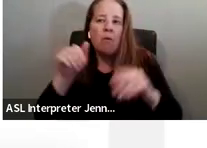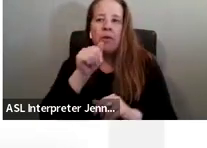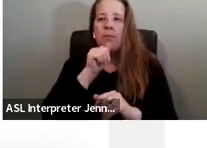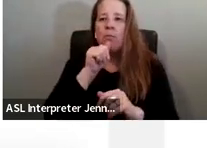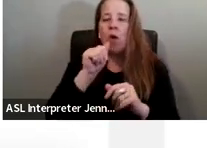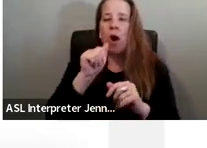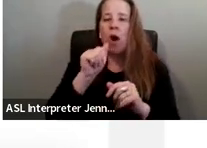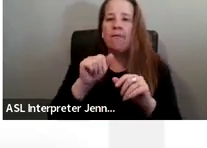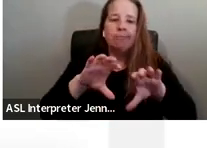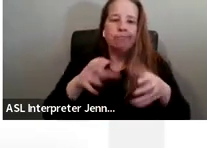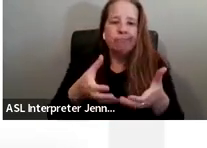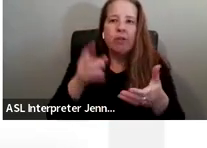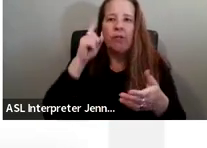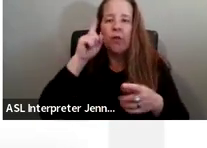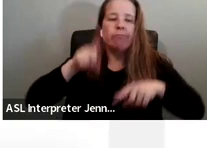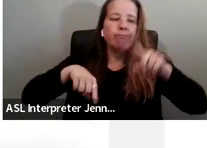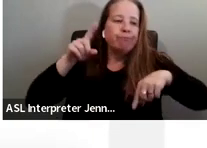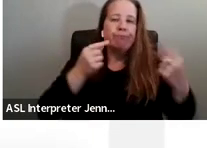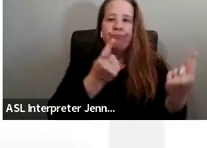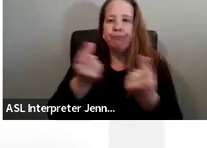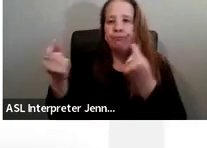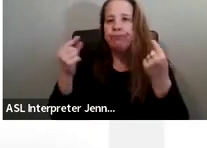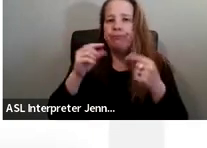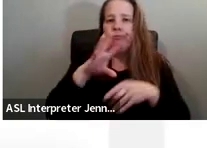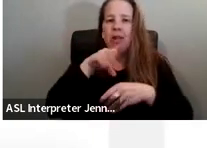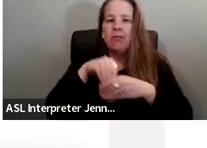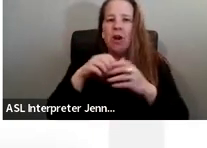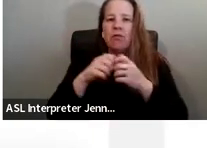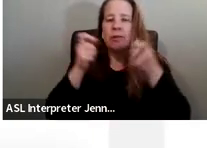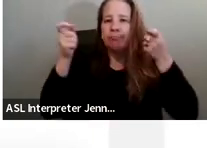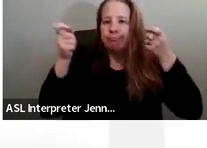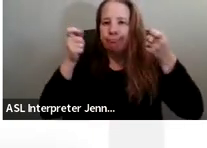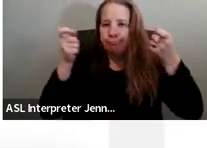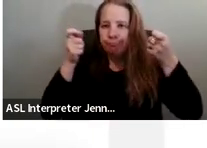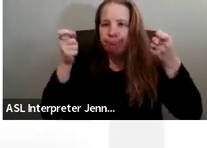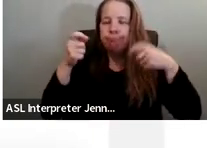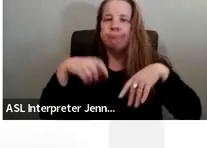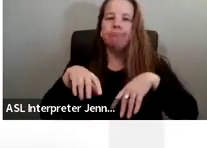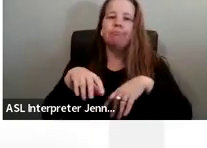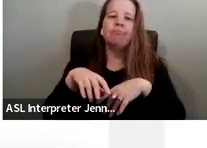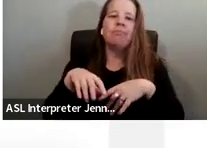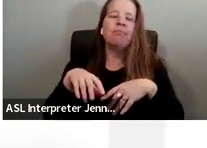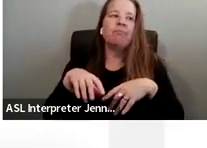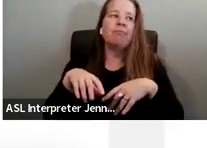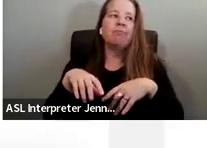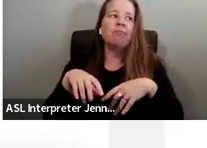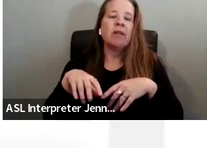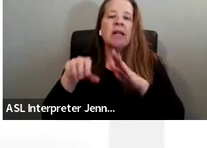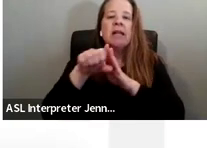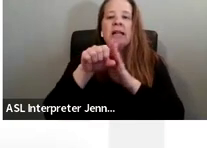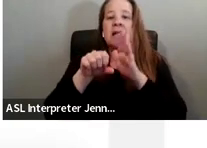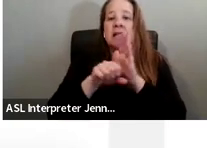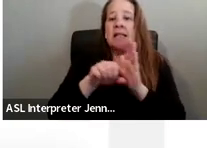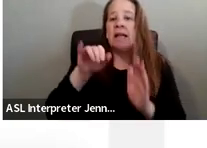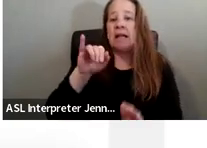to perform various functions involved in the administration of the state plan. State IDD agencies